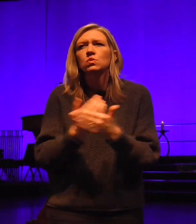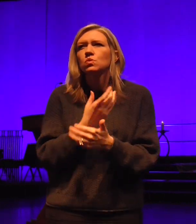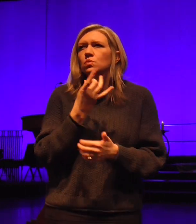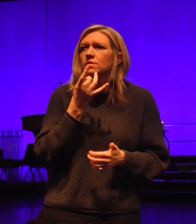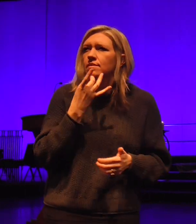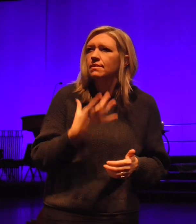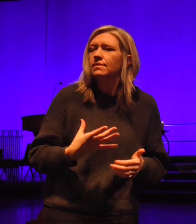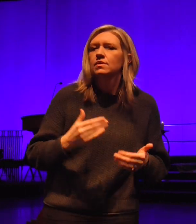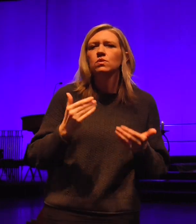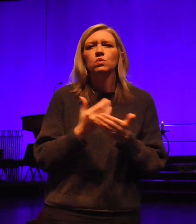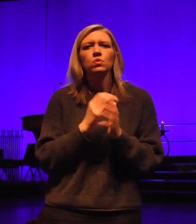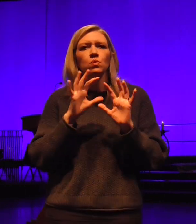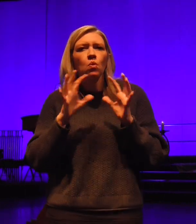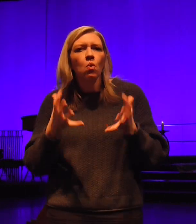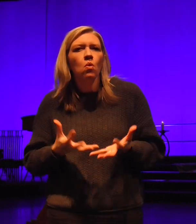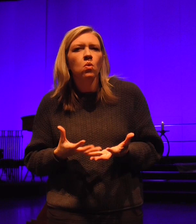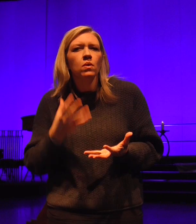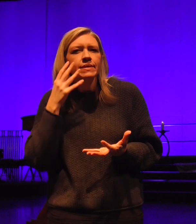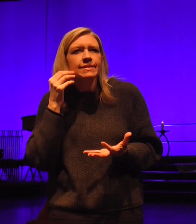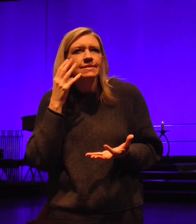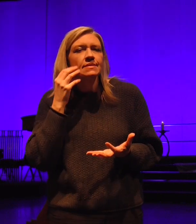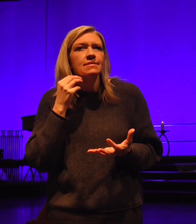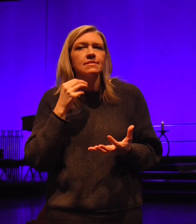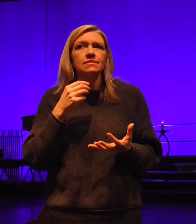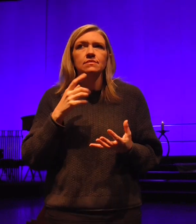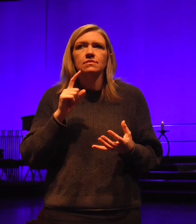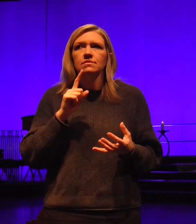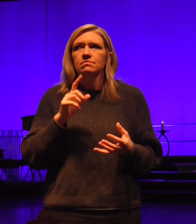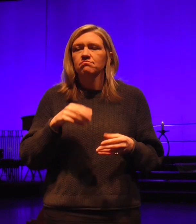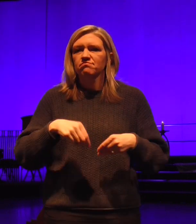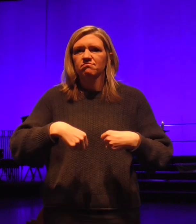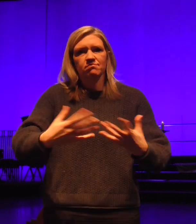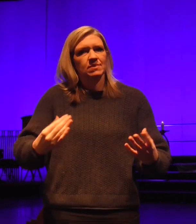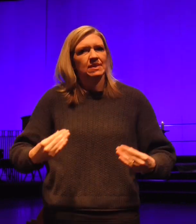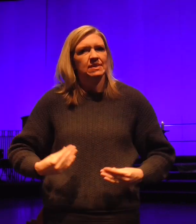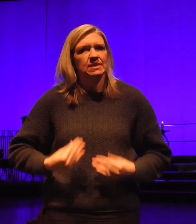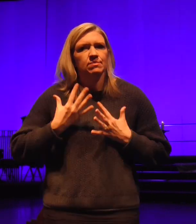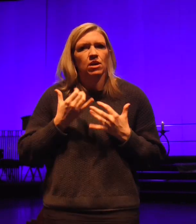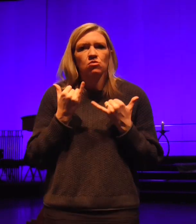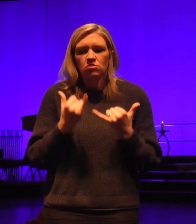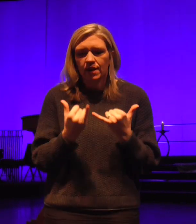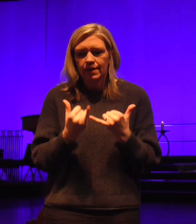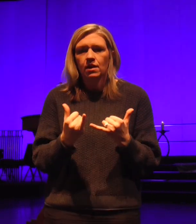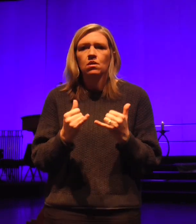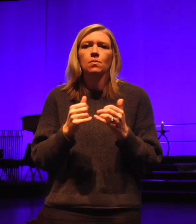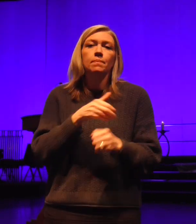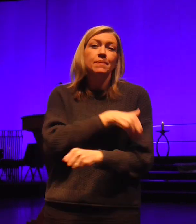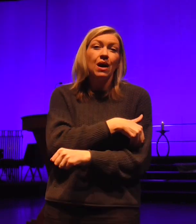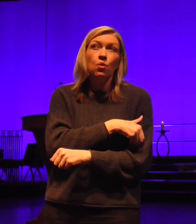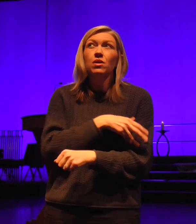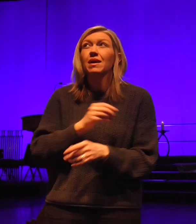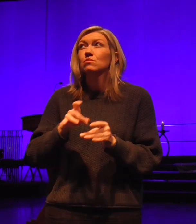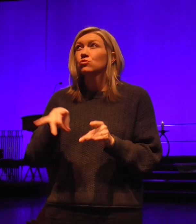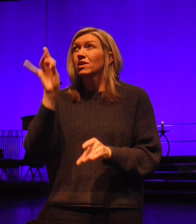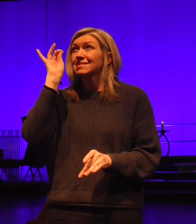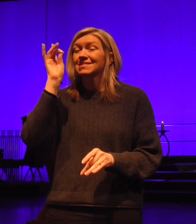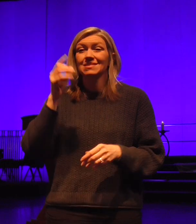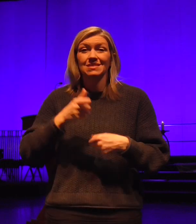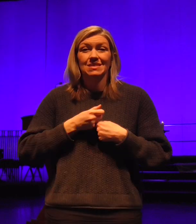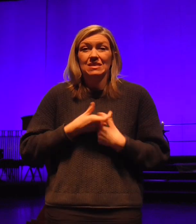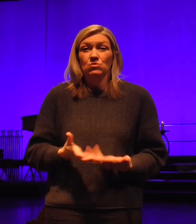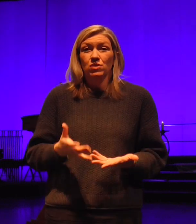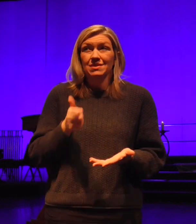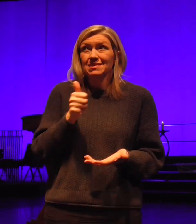new wholeness. It is inspired in us right now through the power and the presence that is expressing itself fully